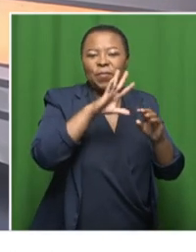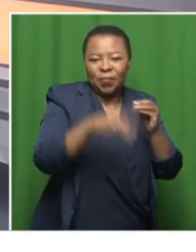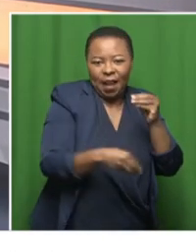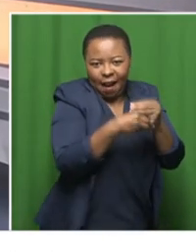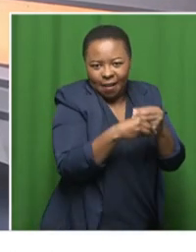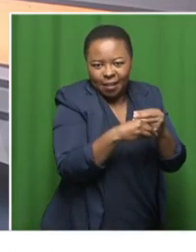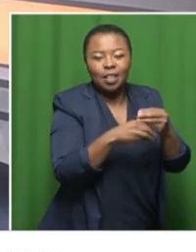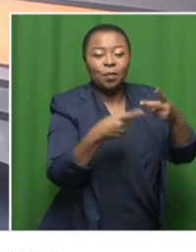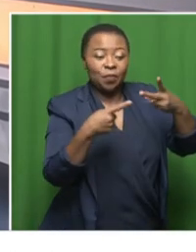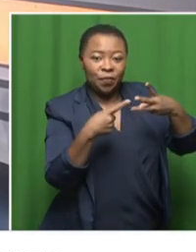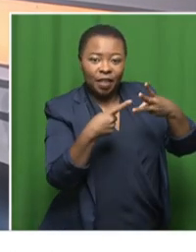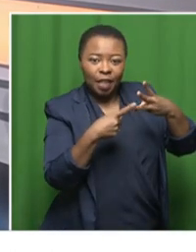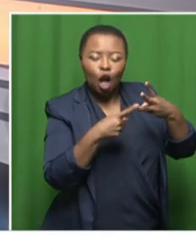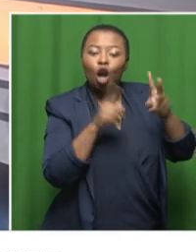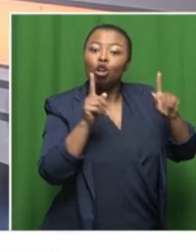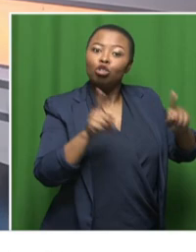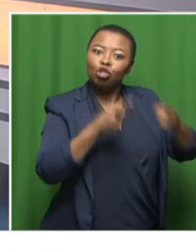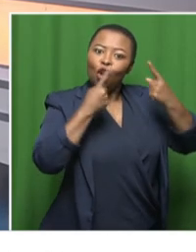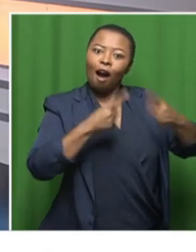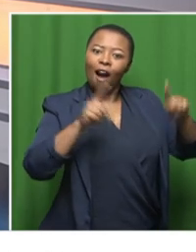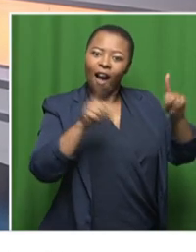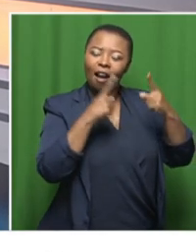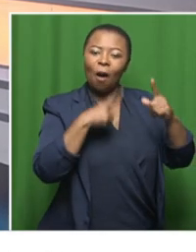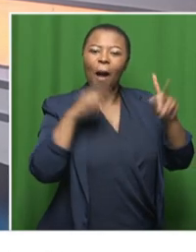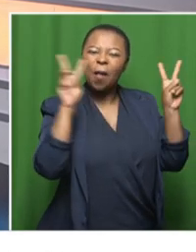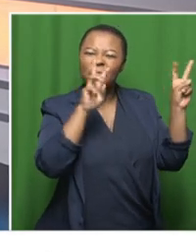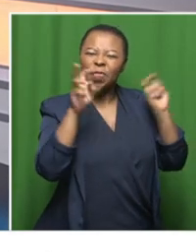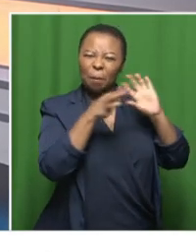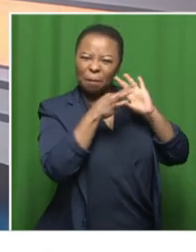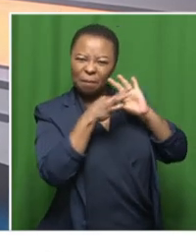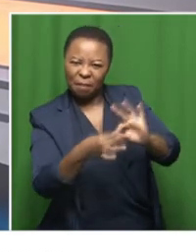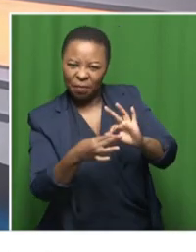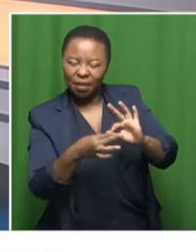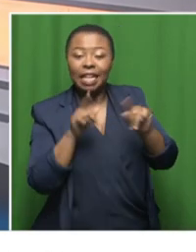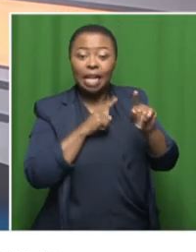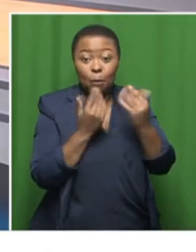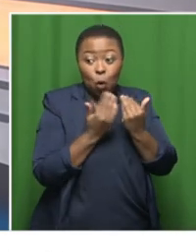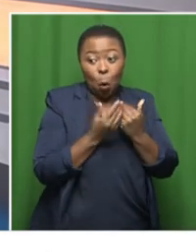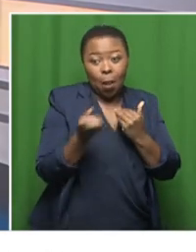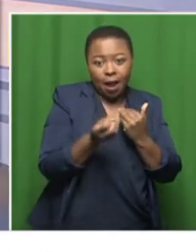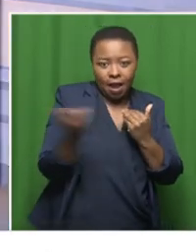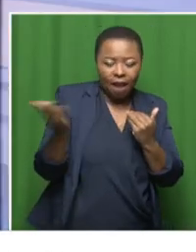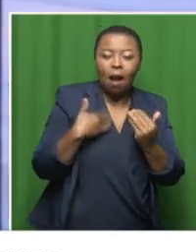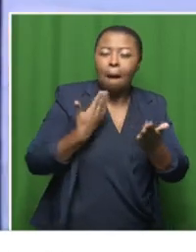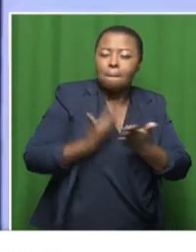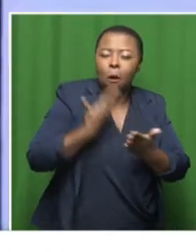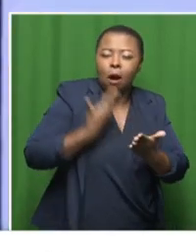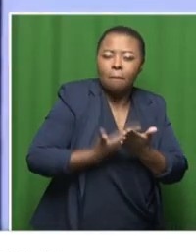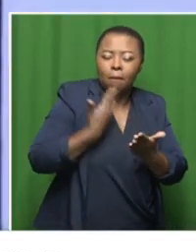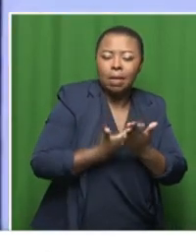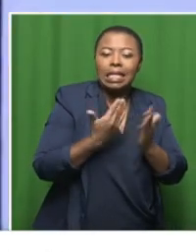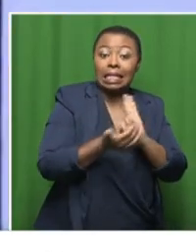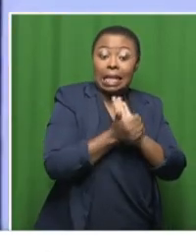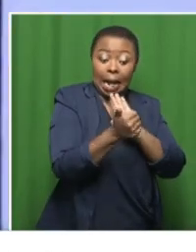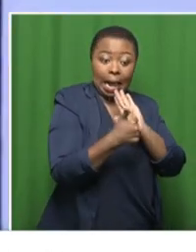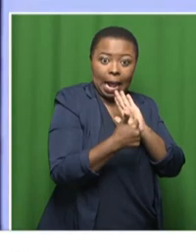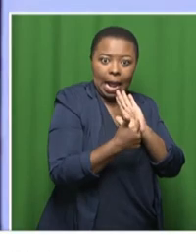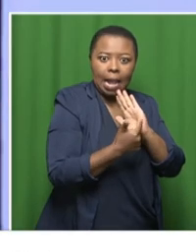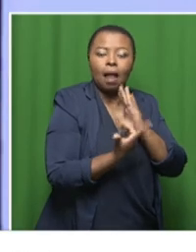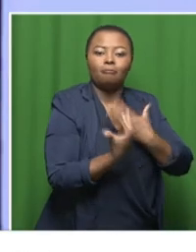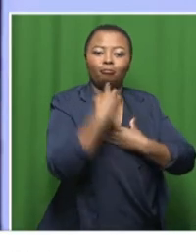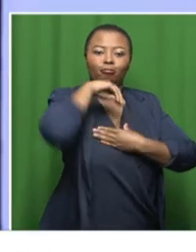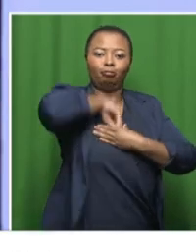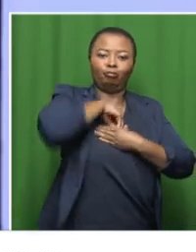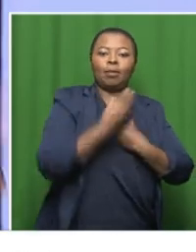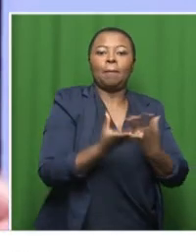song which emphasizes the theme of the show, which the school also gets to keep practicing the skill with the kids. For